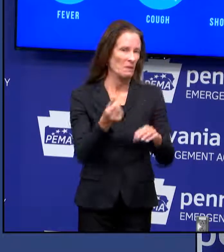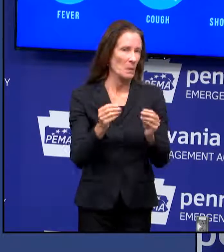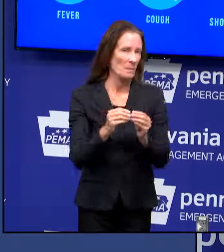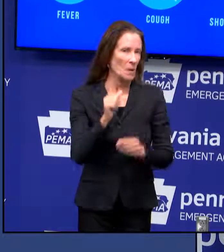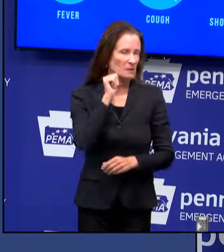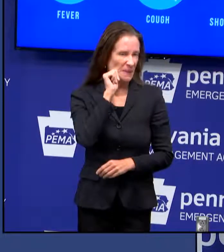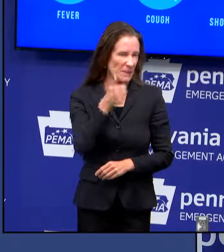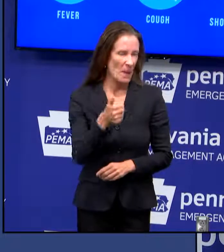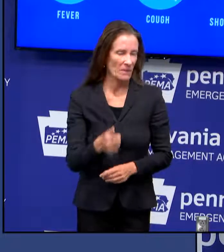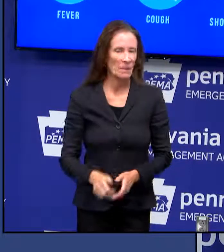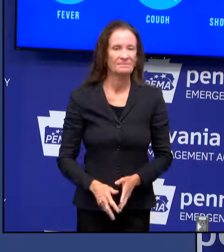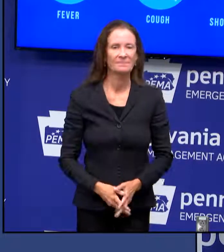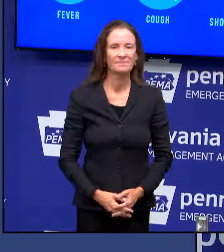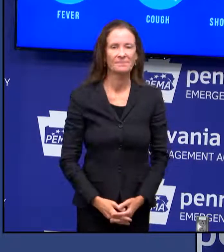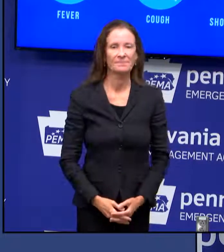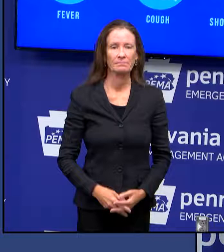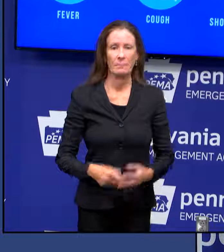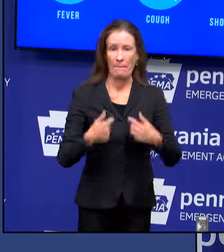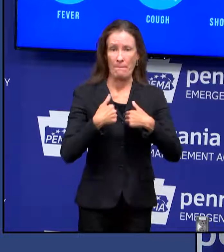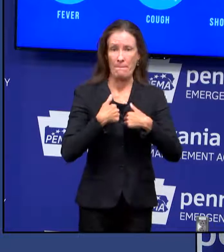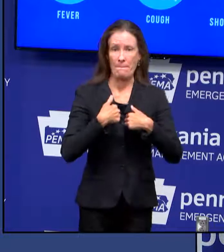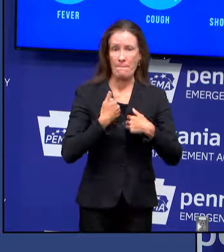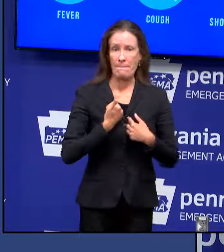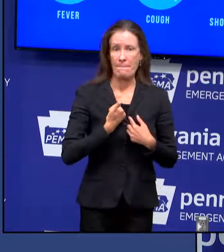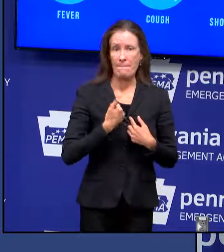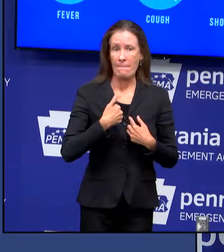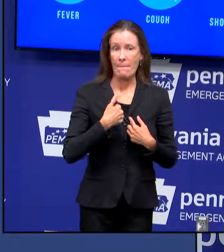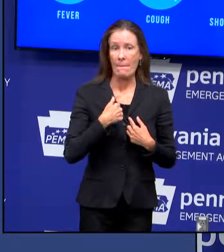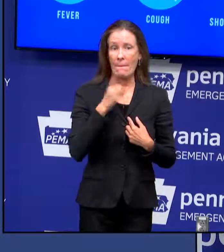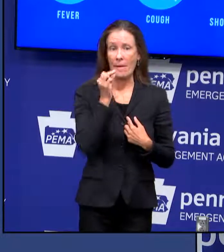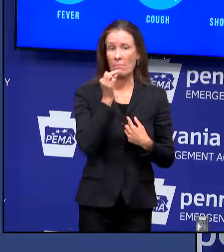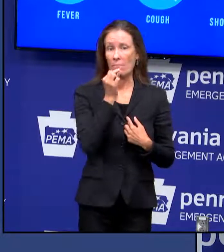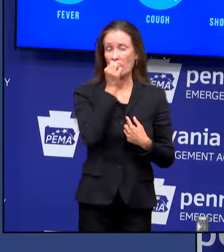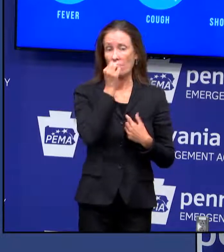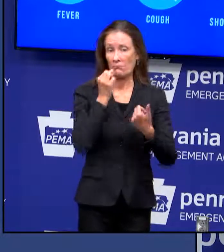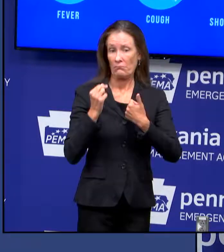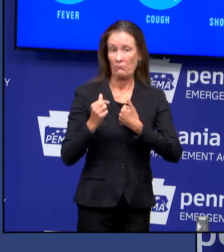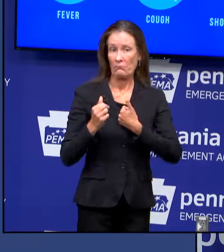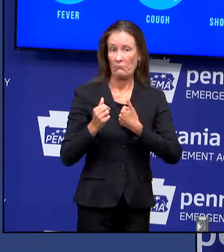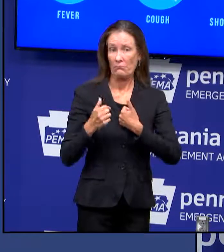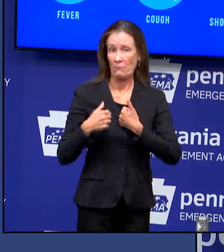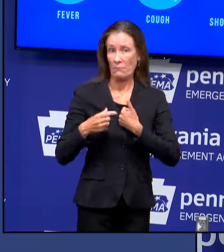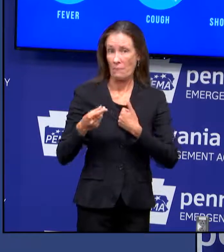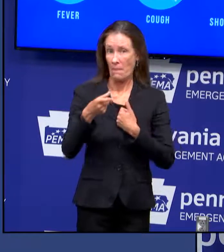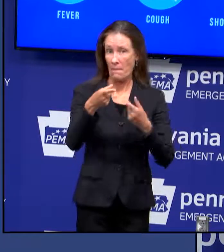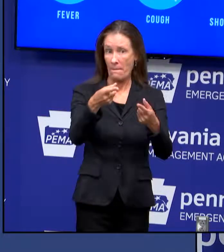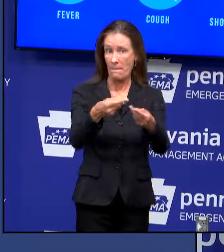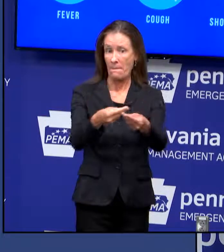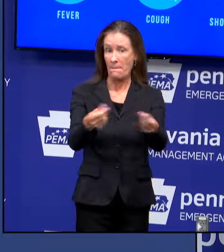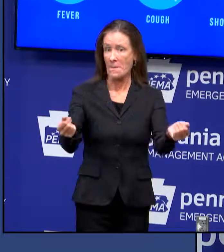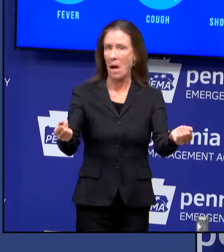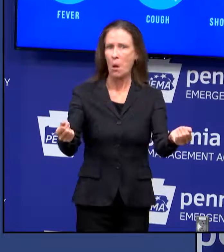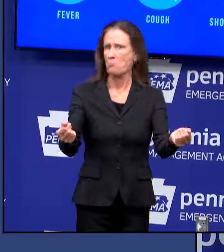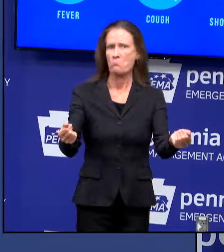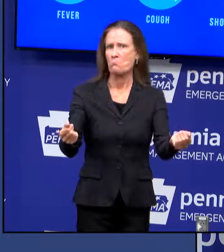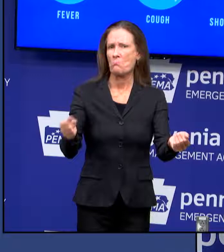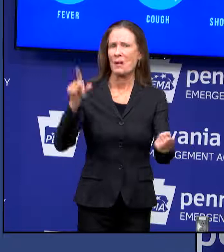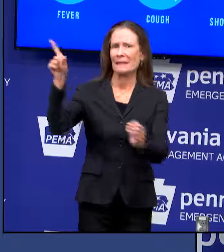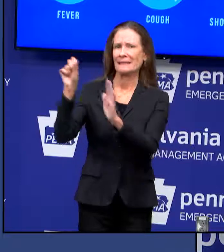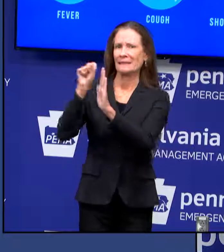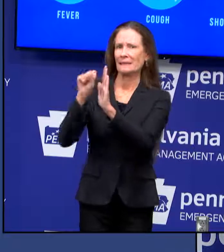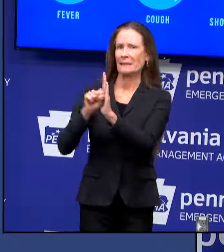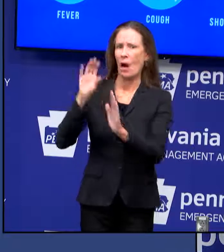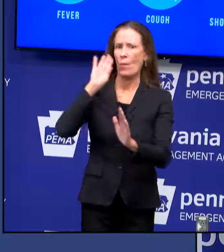no out-of-pocket cost for those individuals being tested. The state is assuming the financial cost for the testing efforts. And with PA